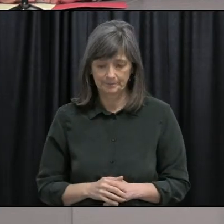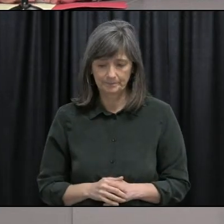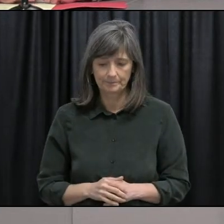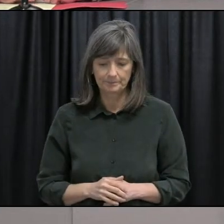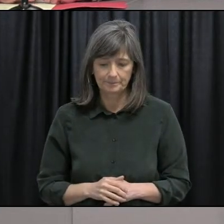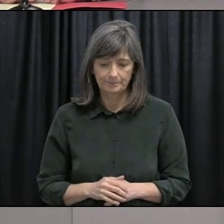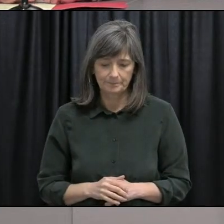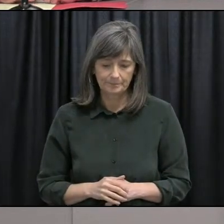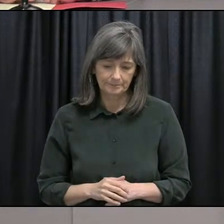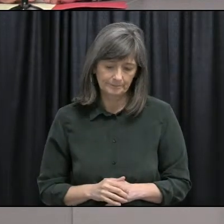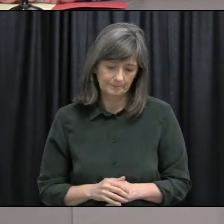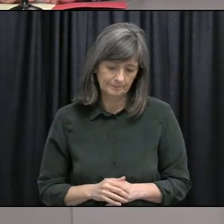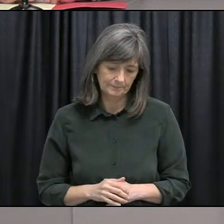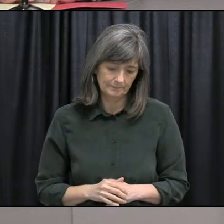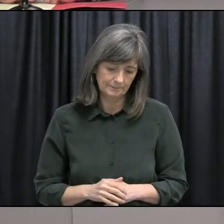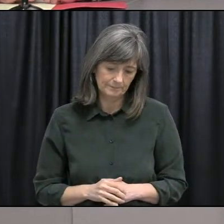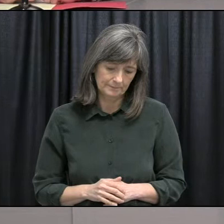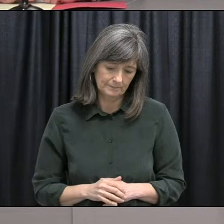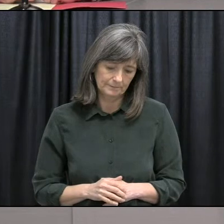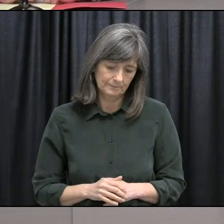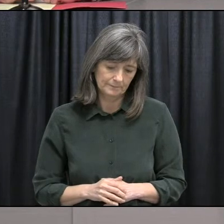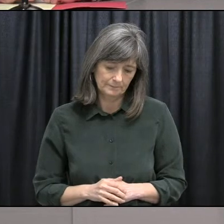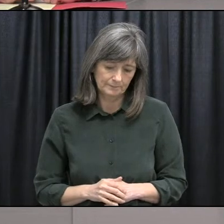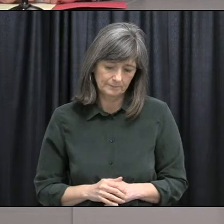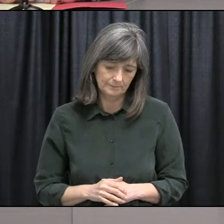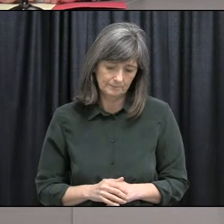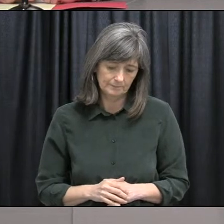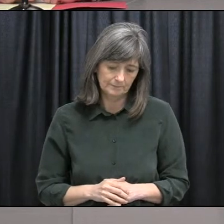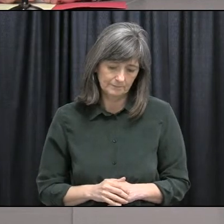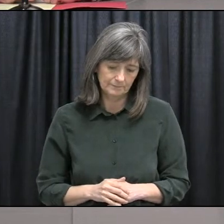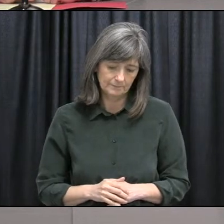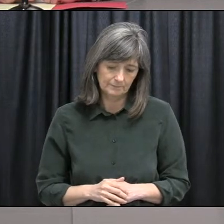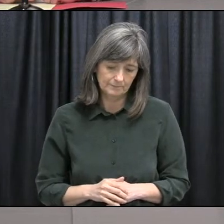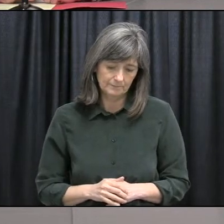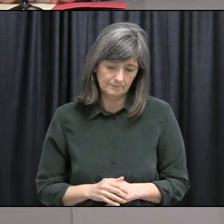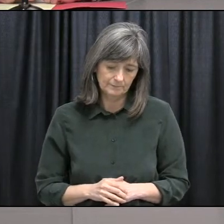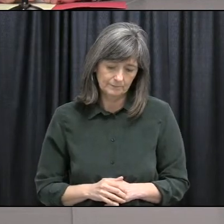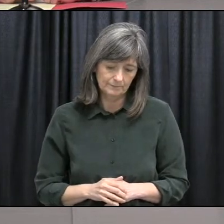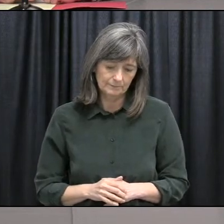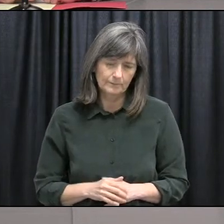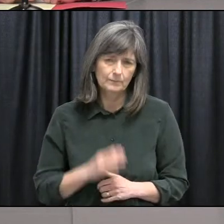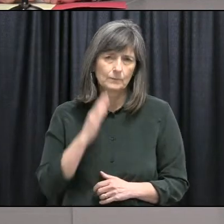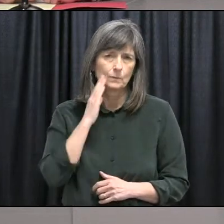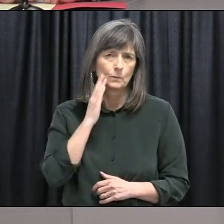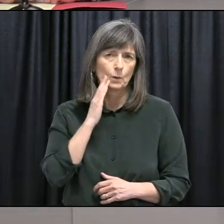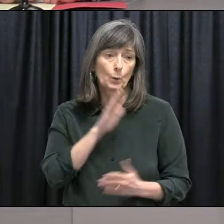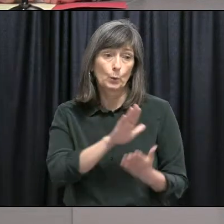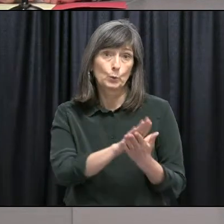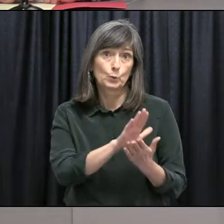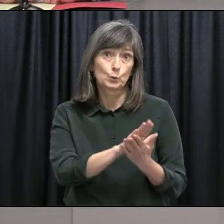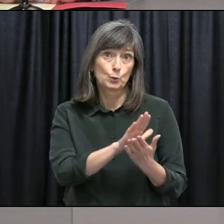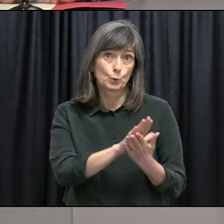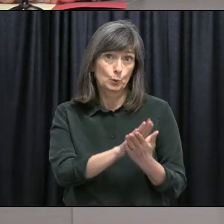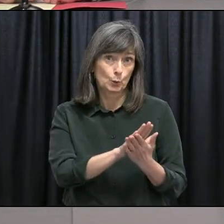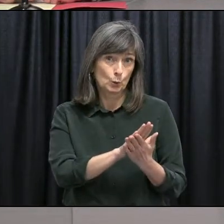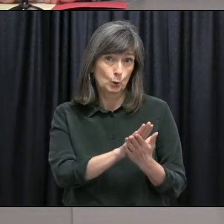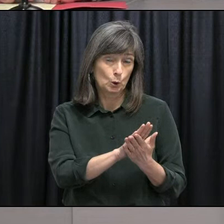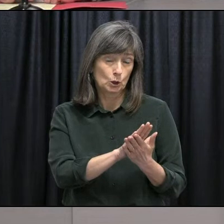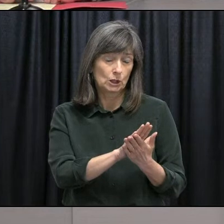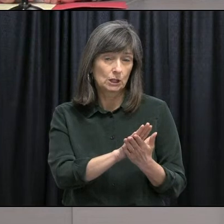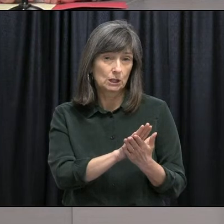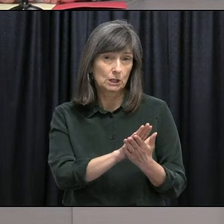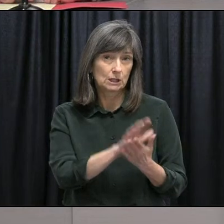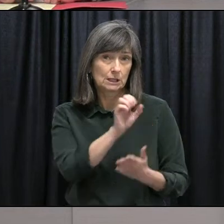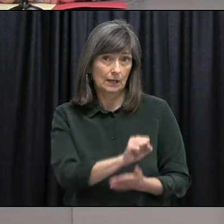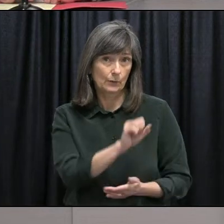Yes, wondering if we know if the case with regards to the school is of a variant, and if you can give